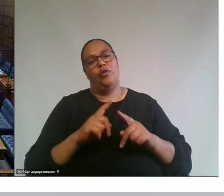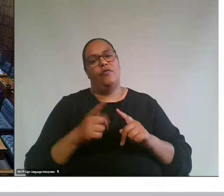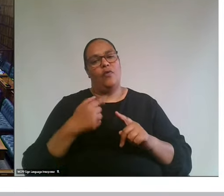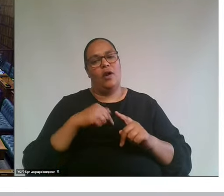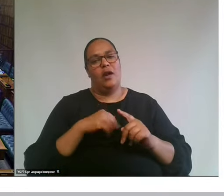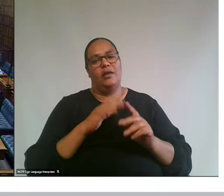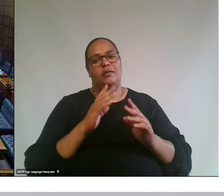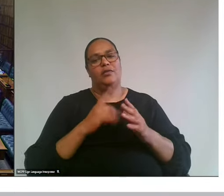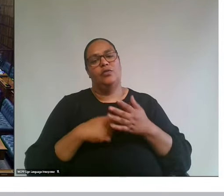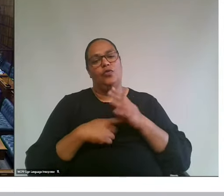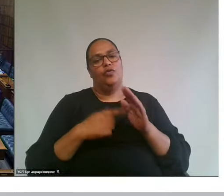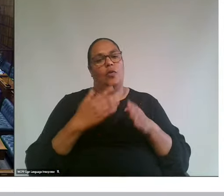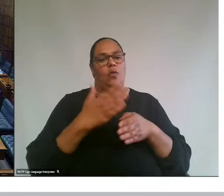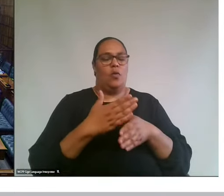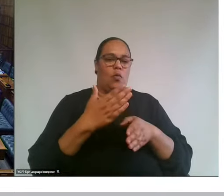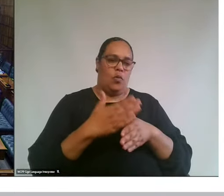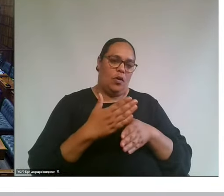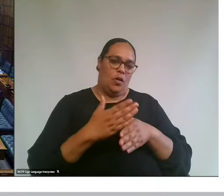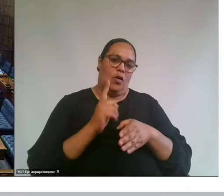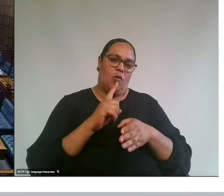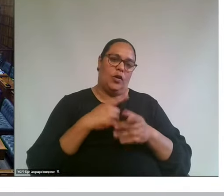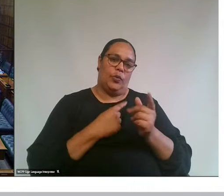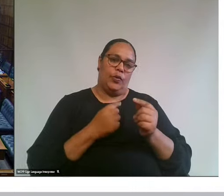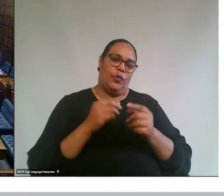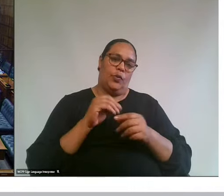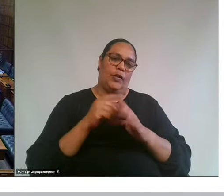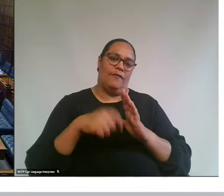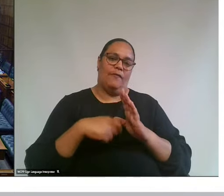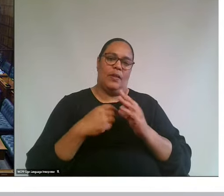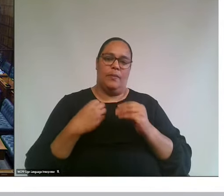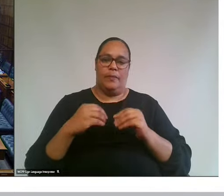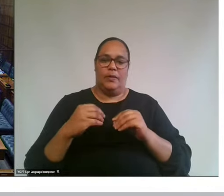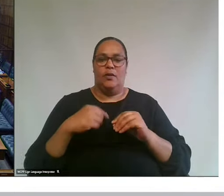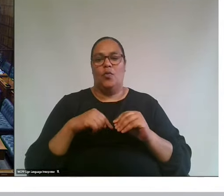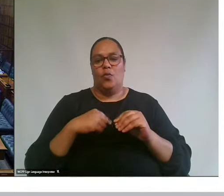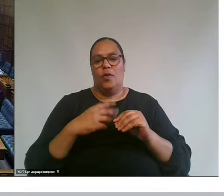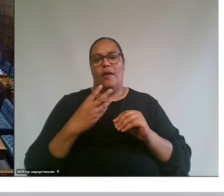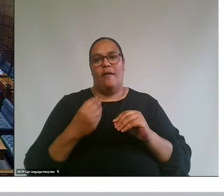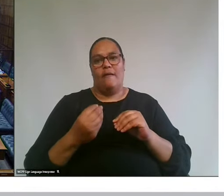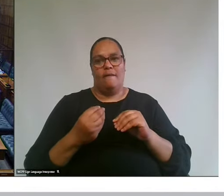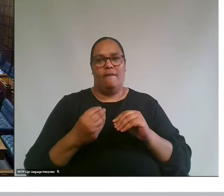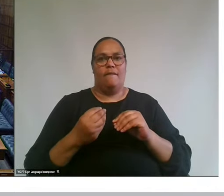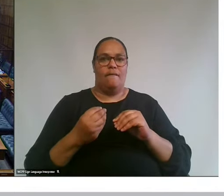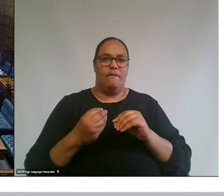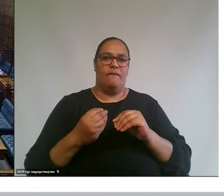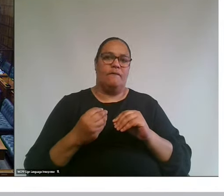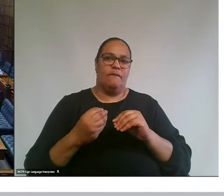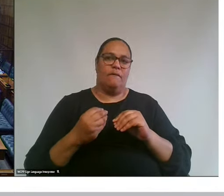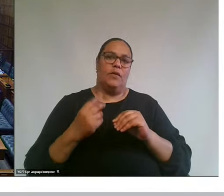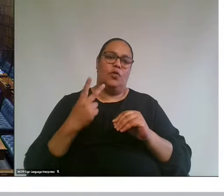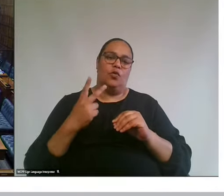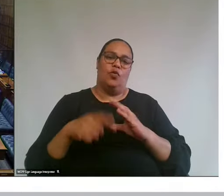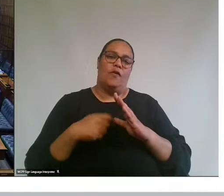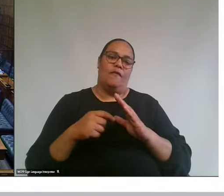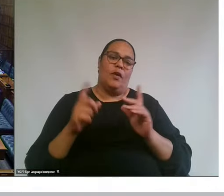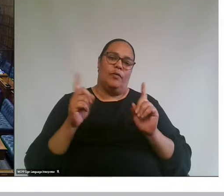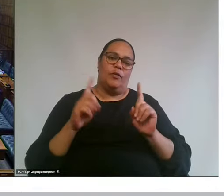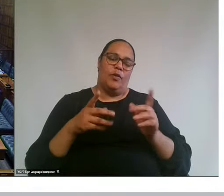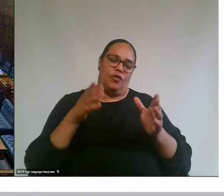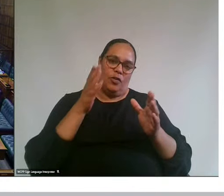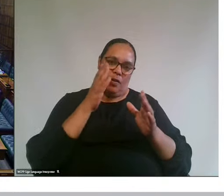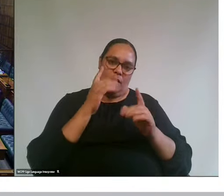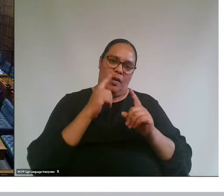showcase the work that we've been doing in the film industry we have two film Specialists and